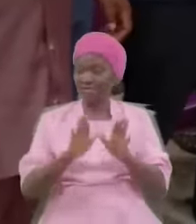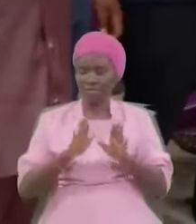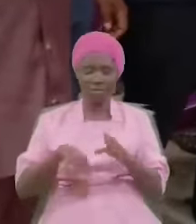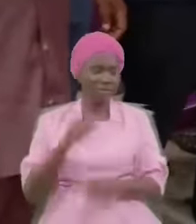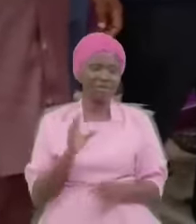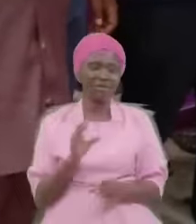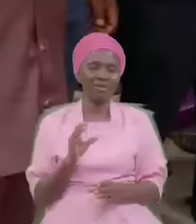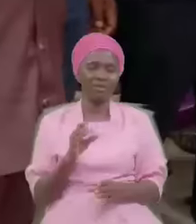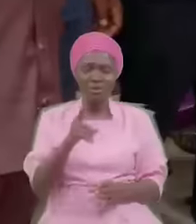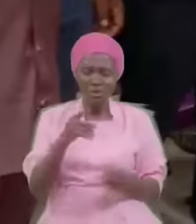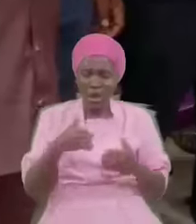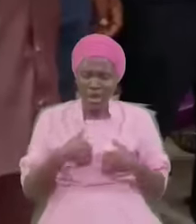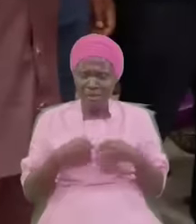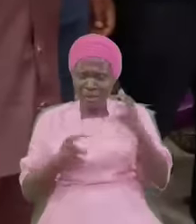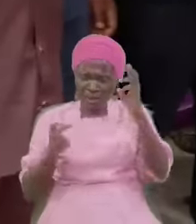Anxiety,